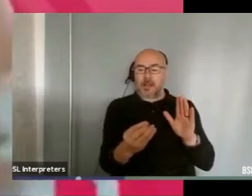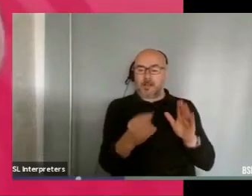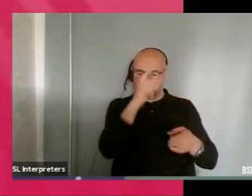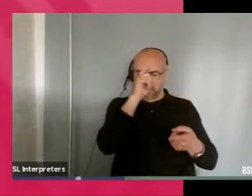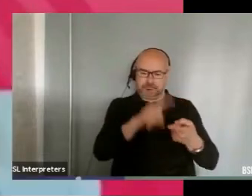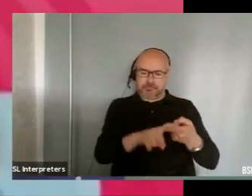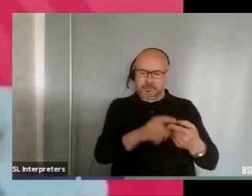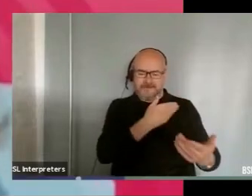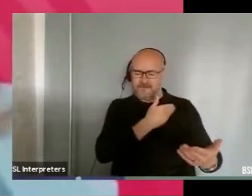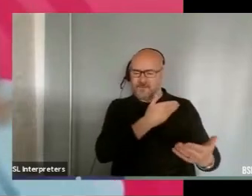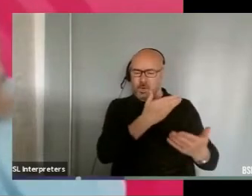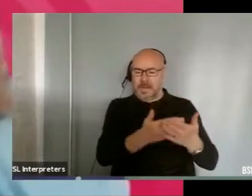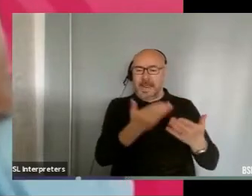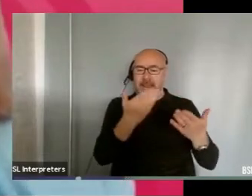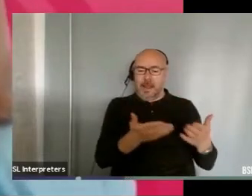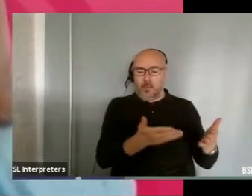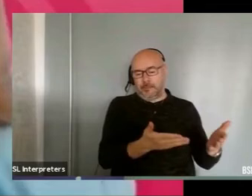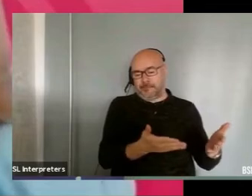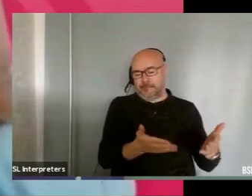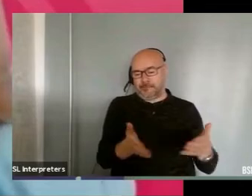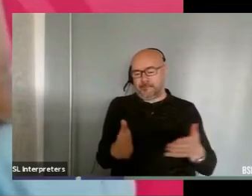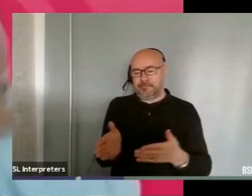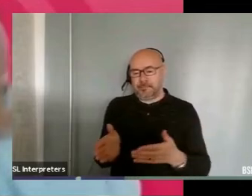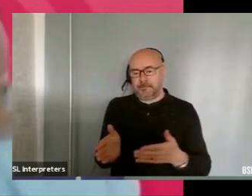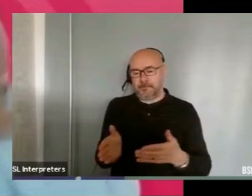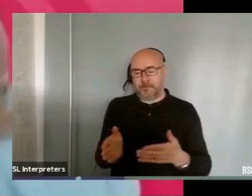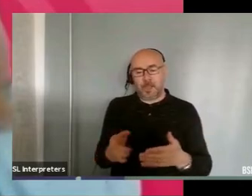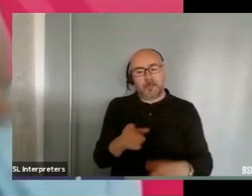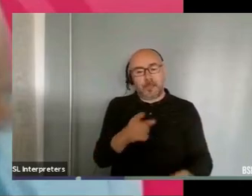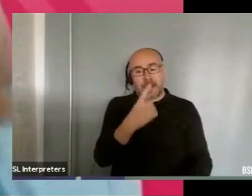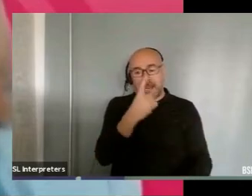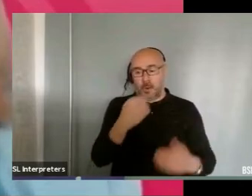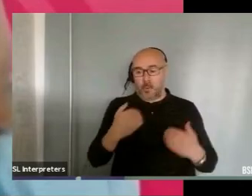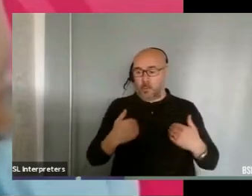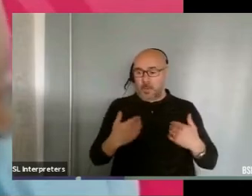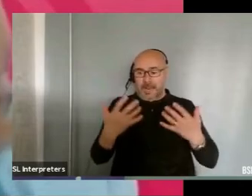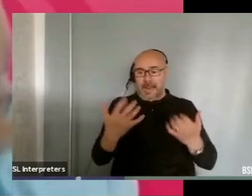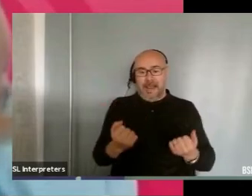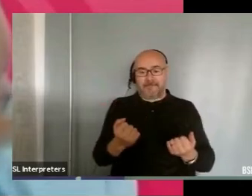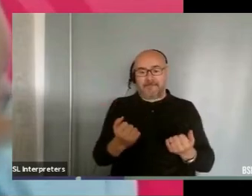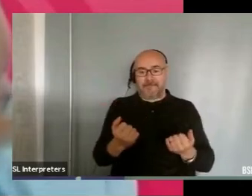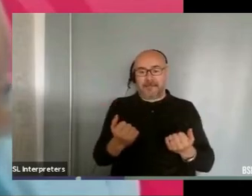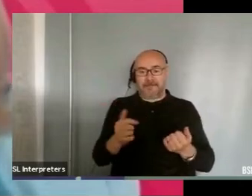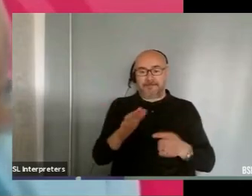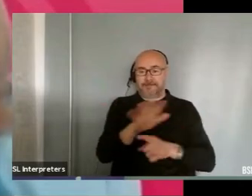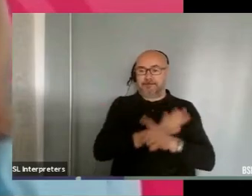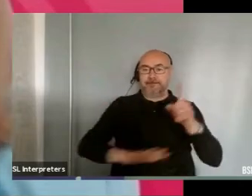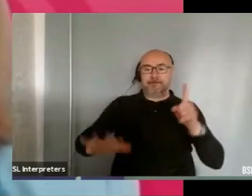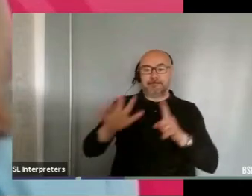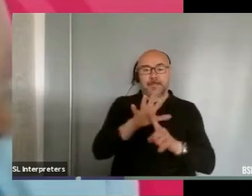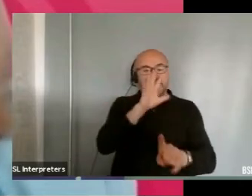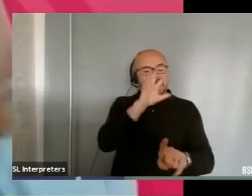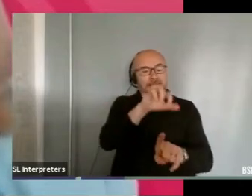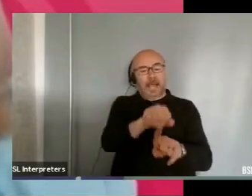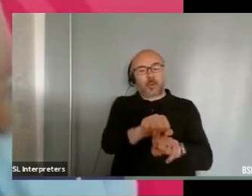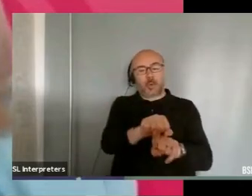I wonder, are we able to have the diagnostic infrastructure to underpin it, or is that something